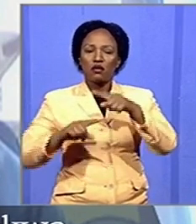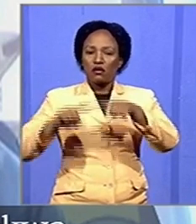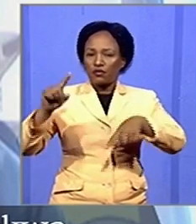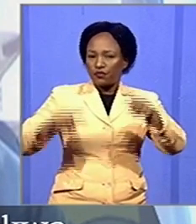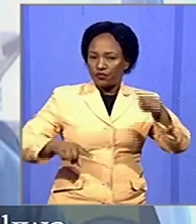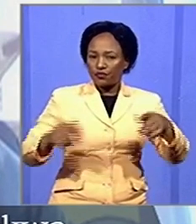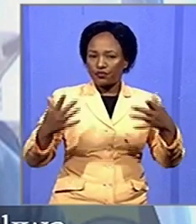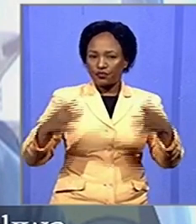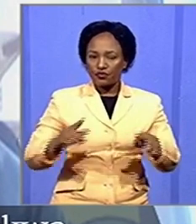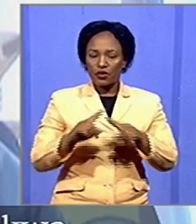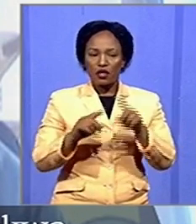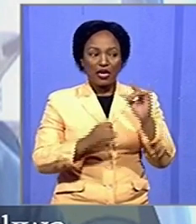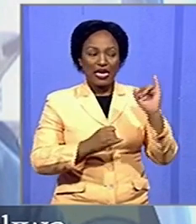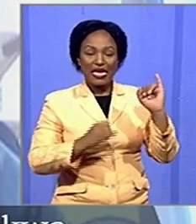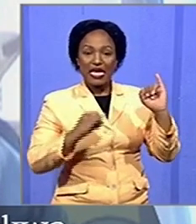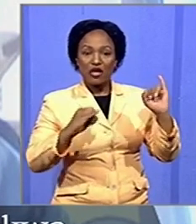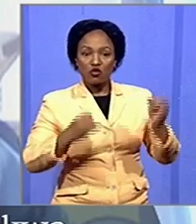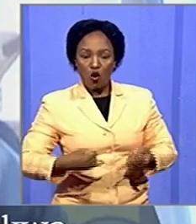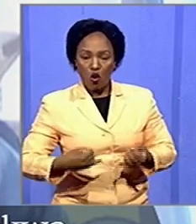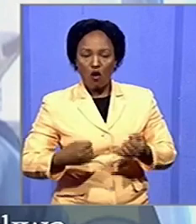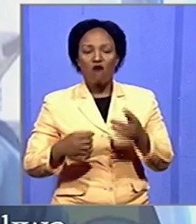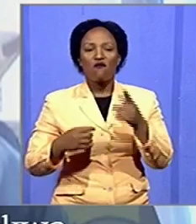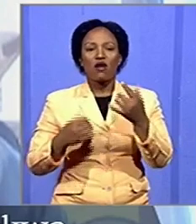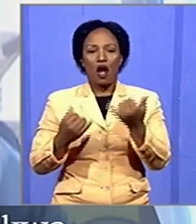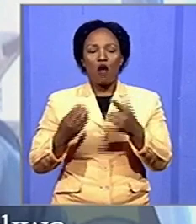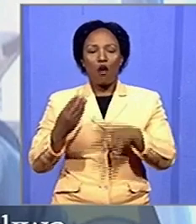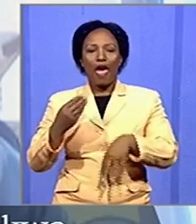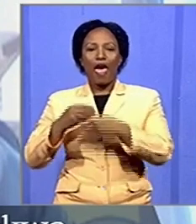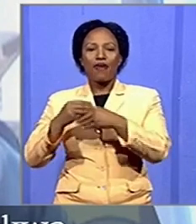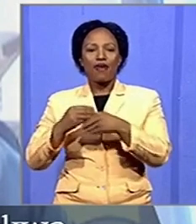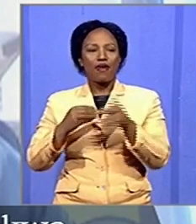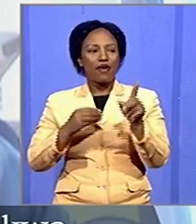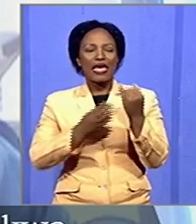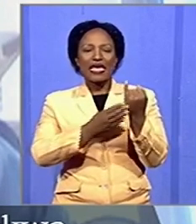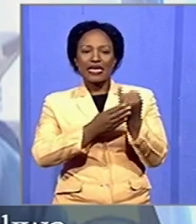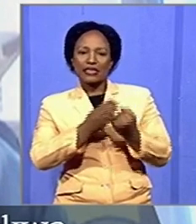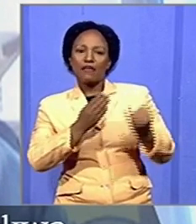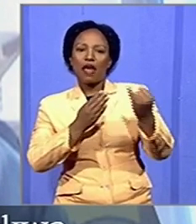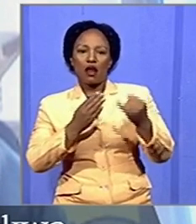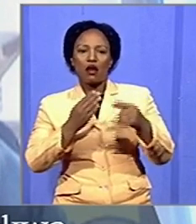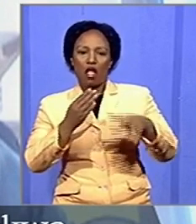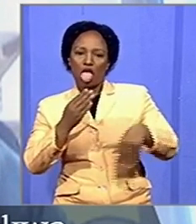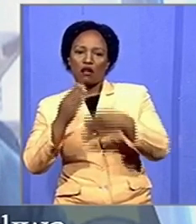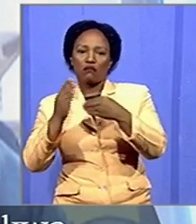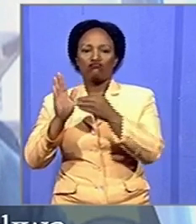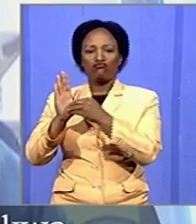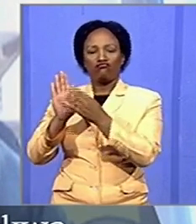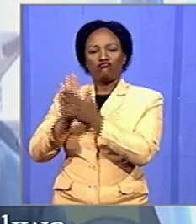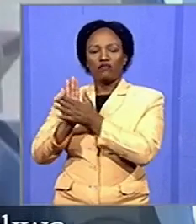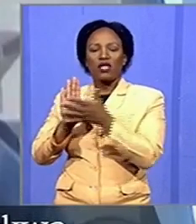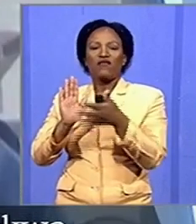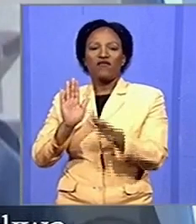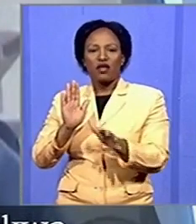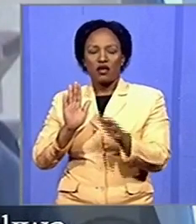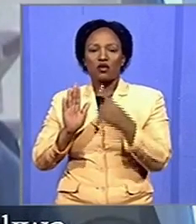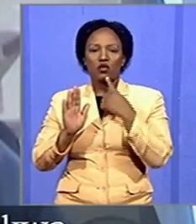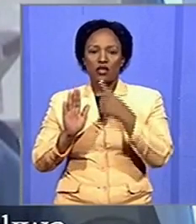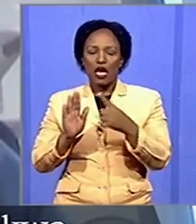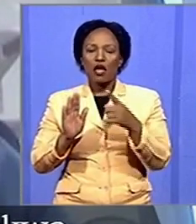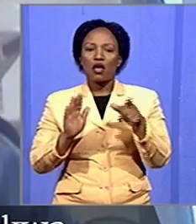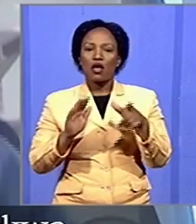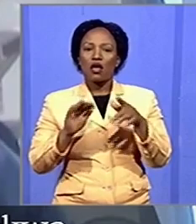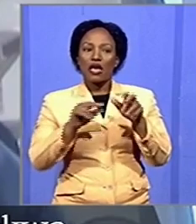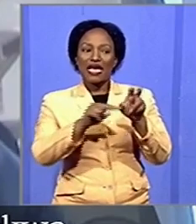that you have the introduction of independence, and that we now can have some say on who sits